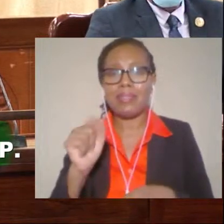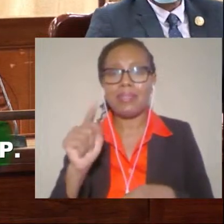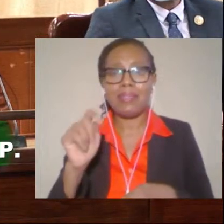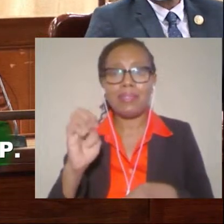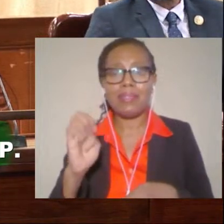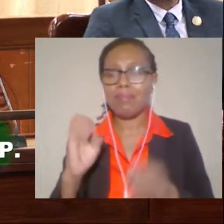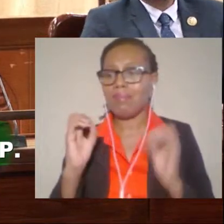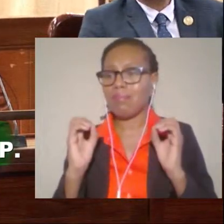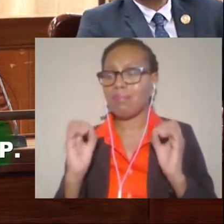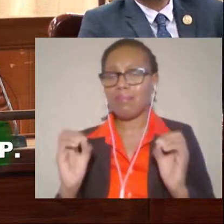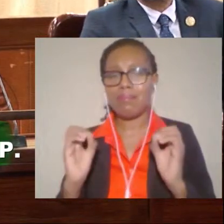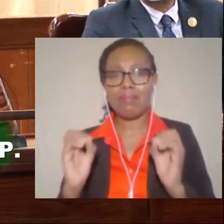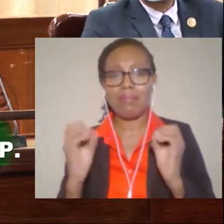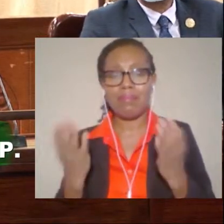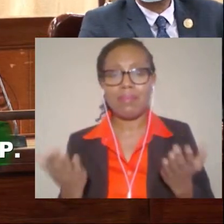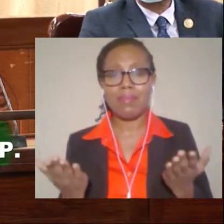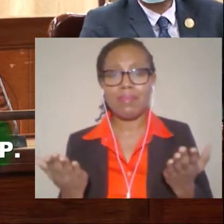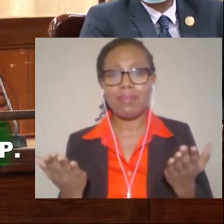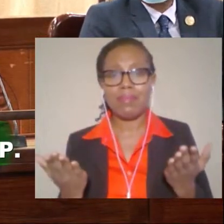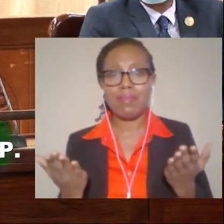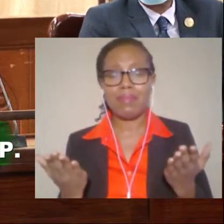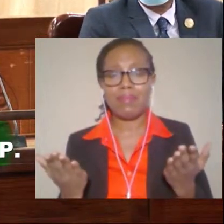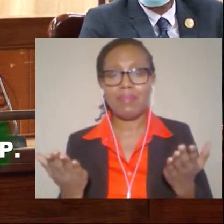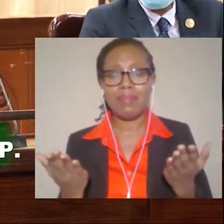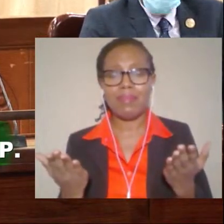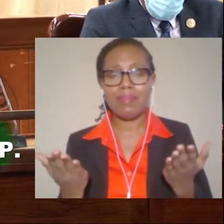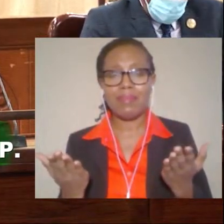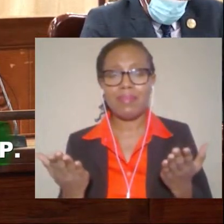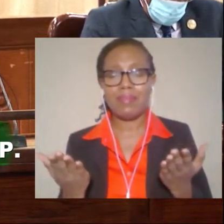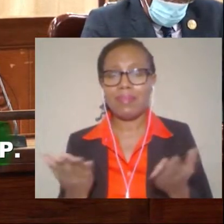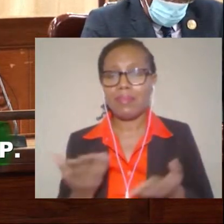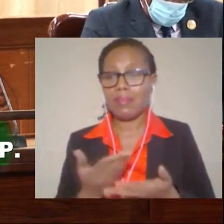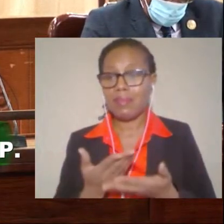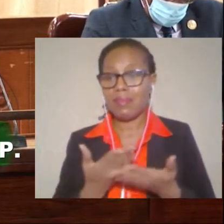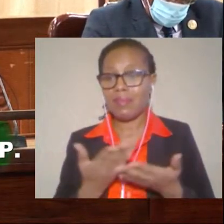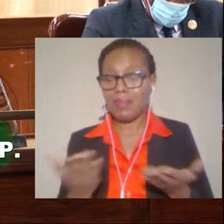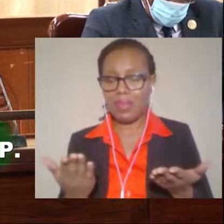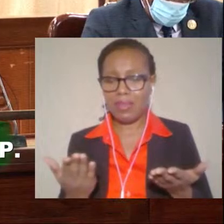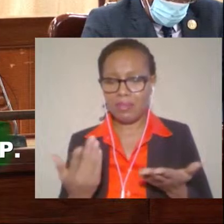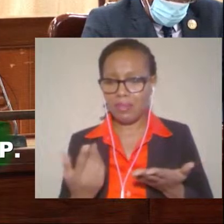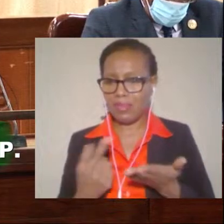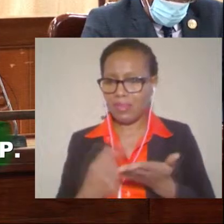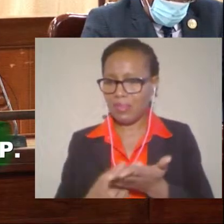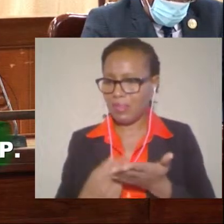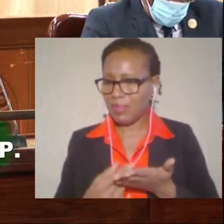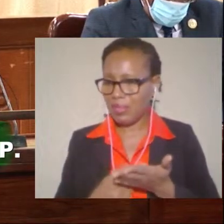These things fall to the discretion of the prime minister's head of cabinet.